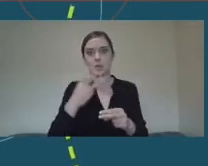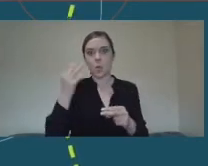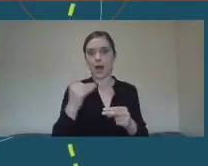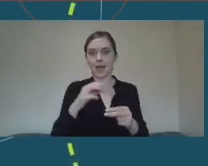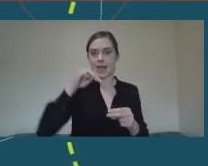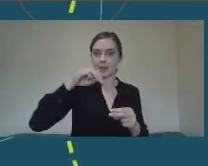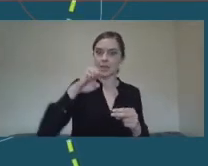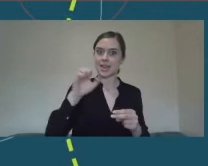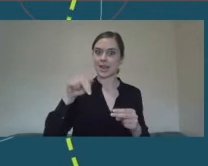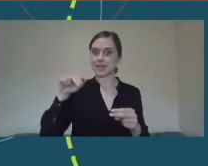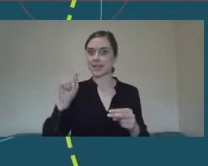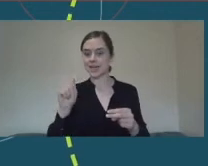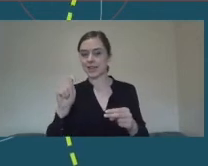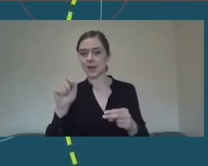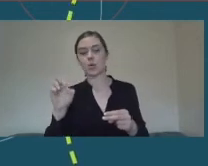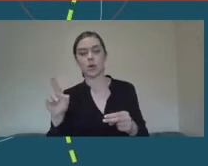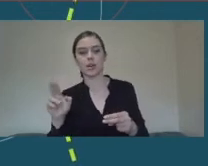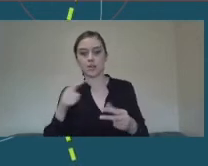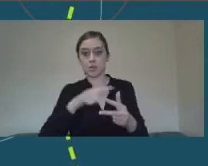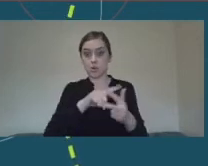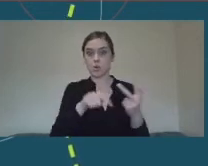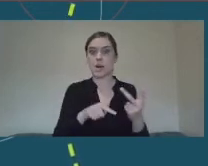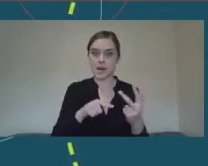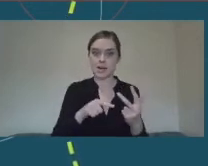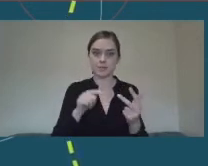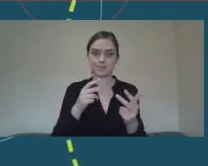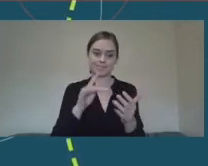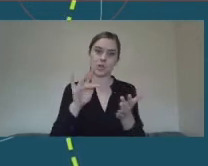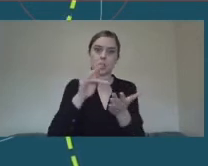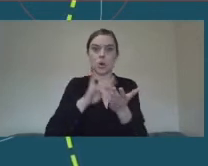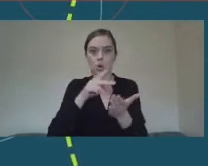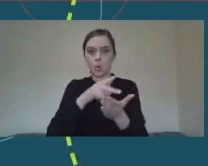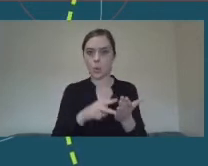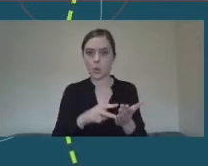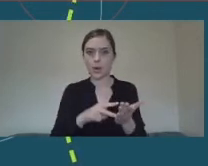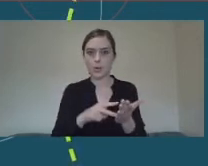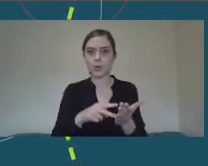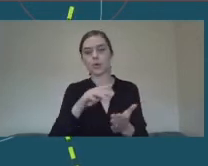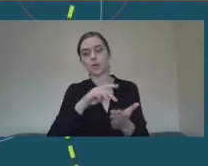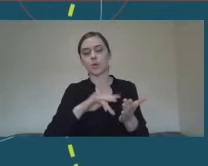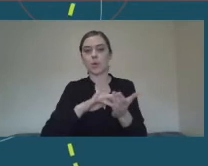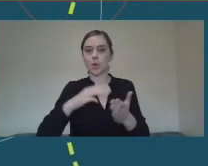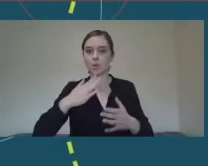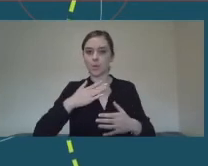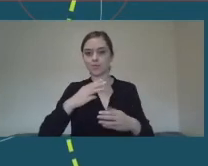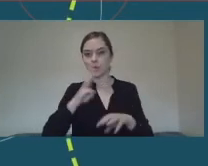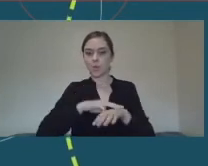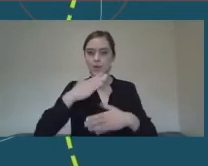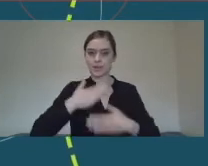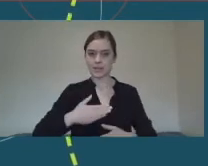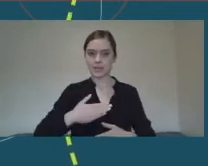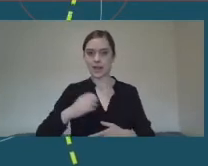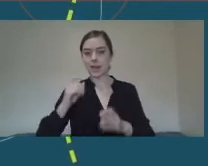MENTOR. Those are the three, what we refer to as the core wellness domains, and then the other 8 wellness domains